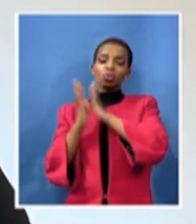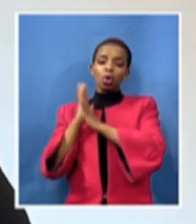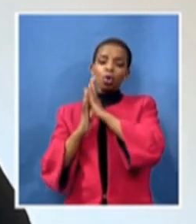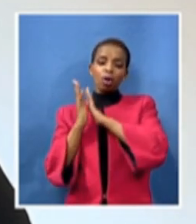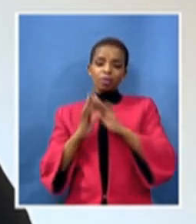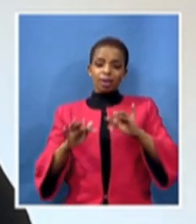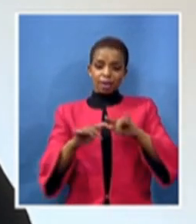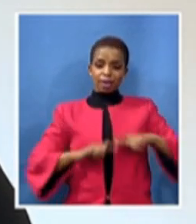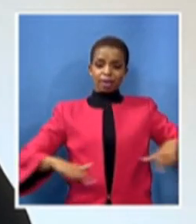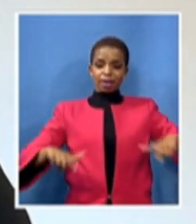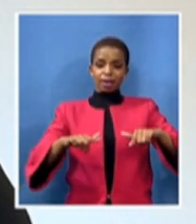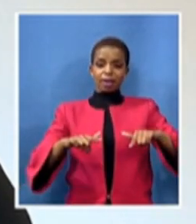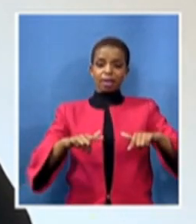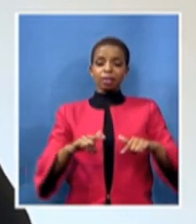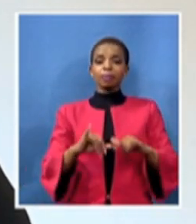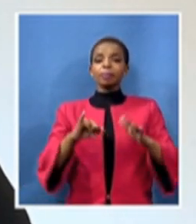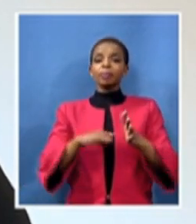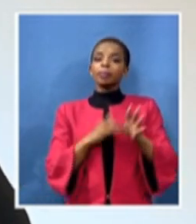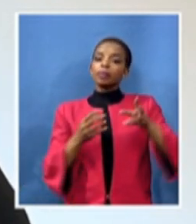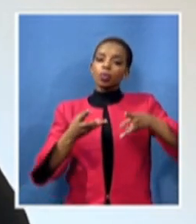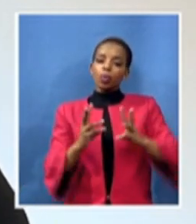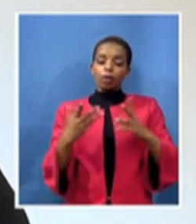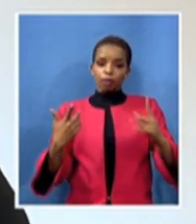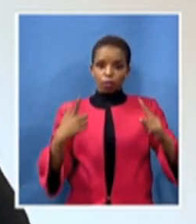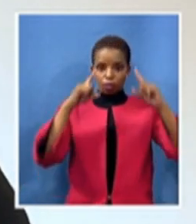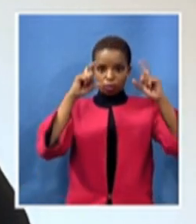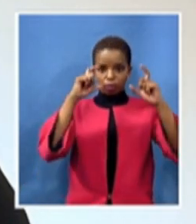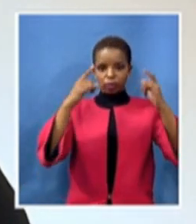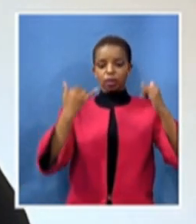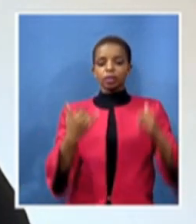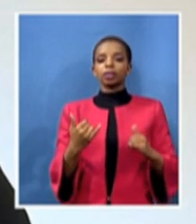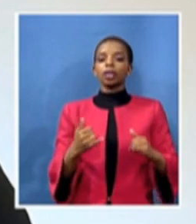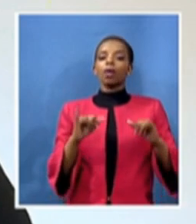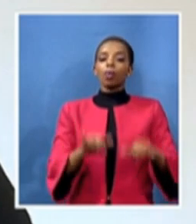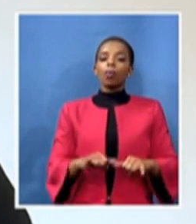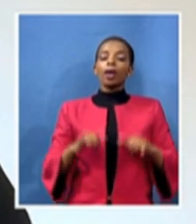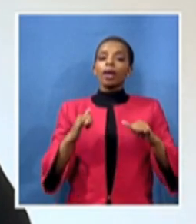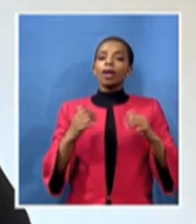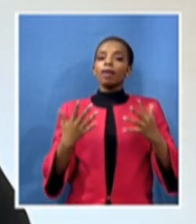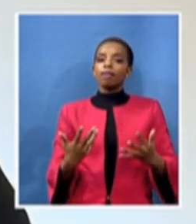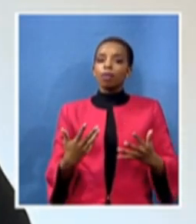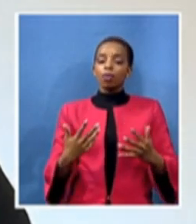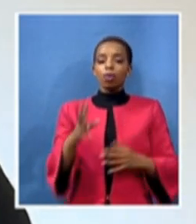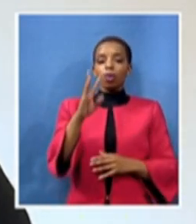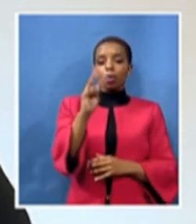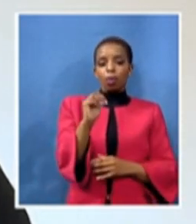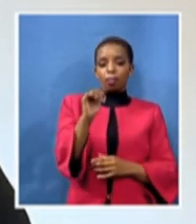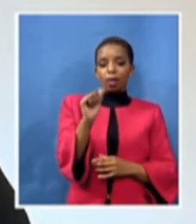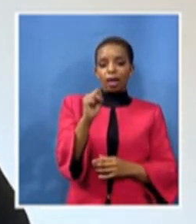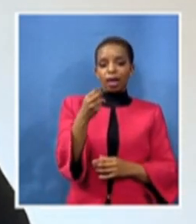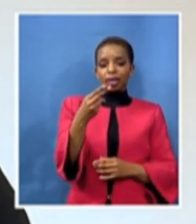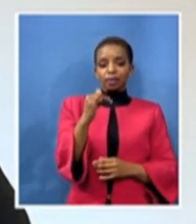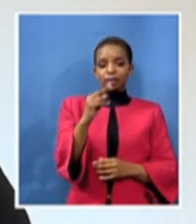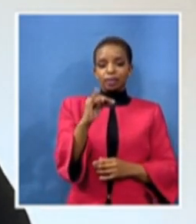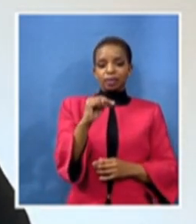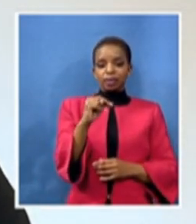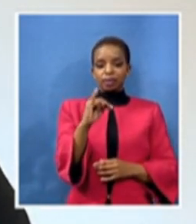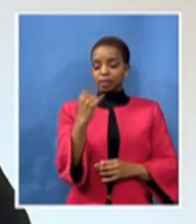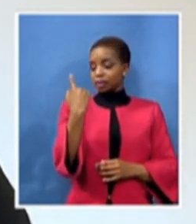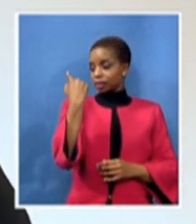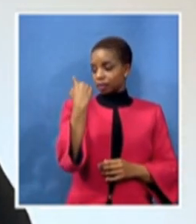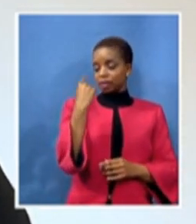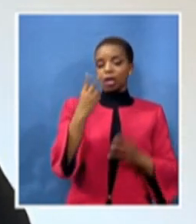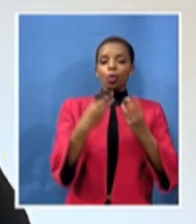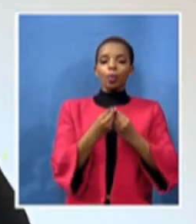which weighed on Mashinini and his generation. As a result, it culminated in a necessary